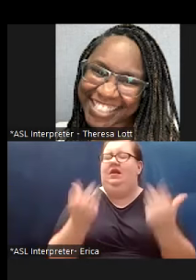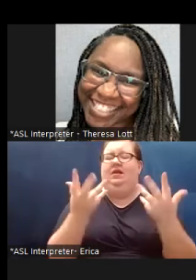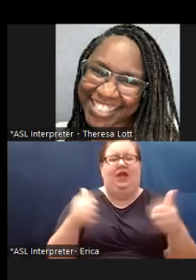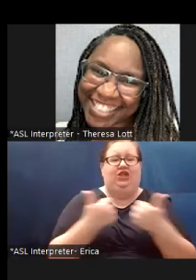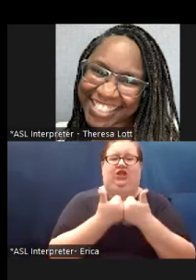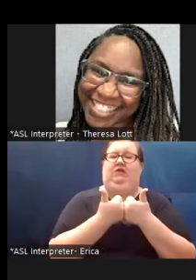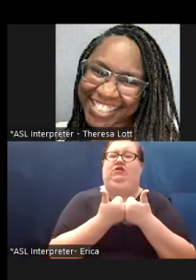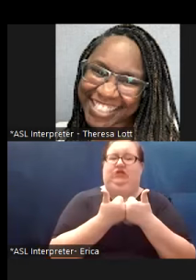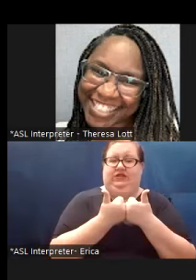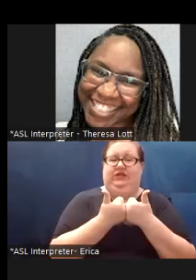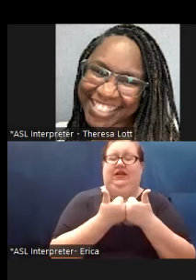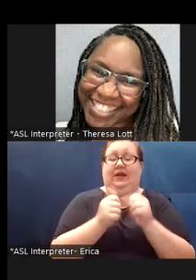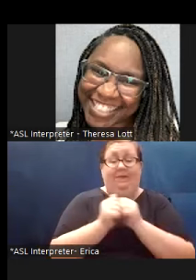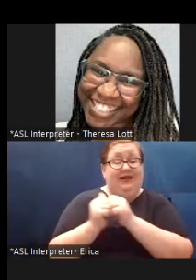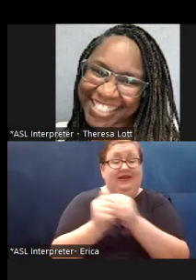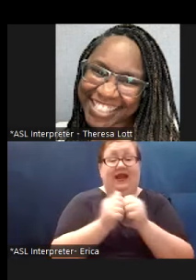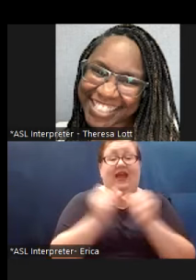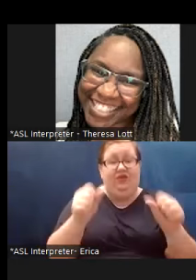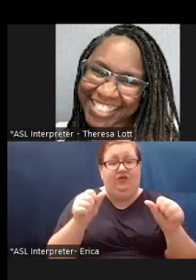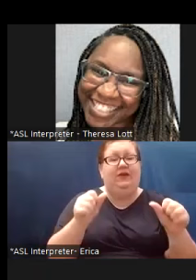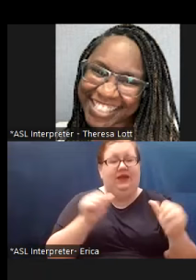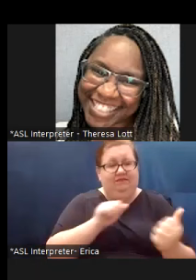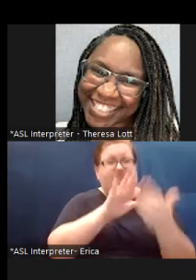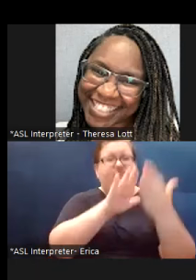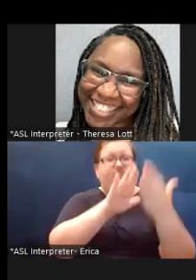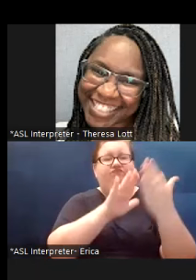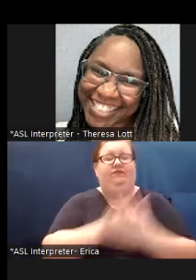together we will be able to step up to those challenges.